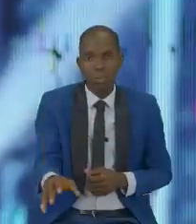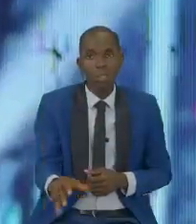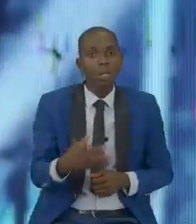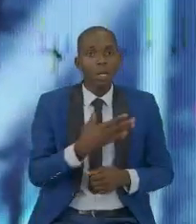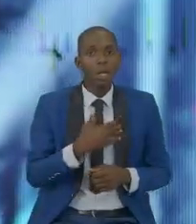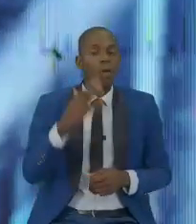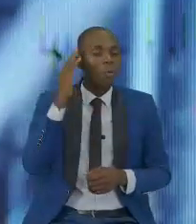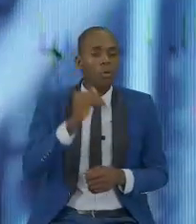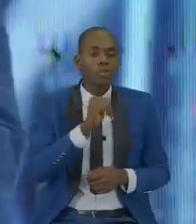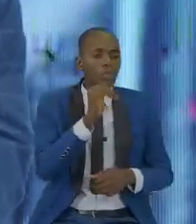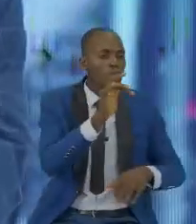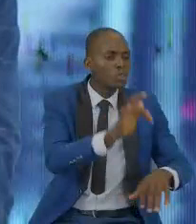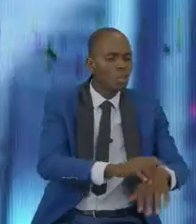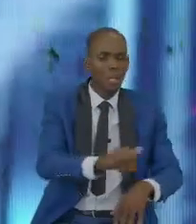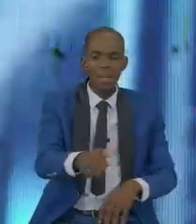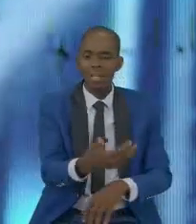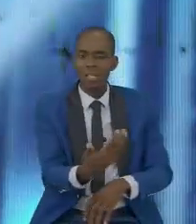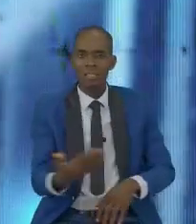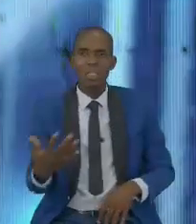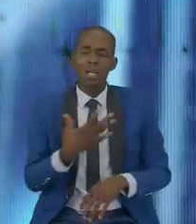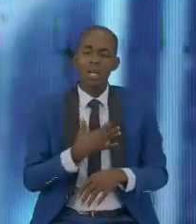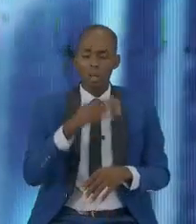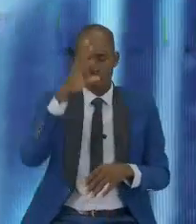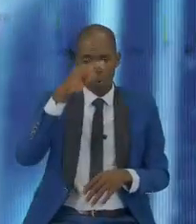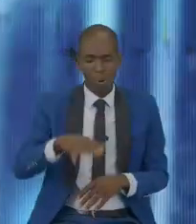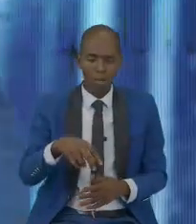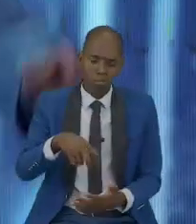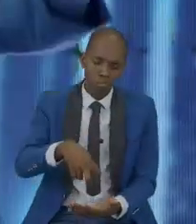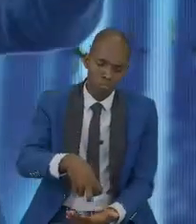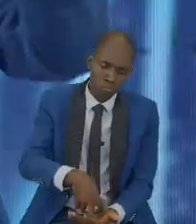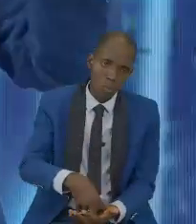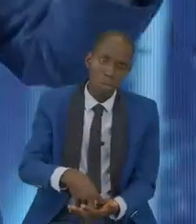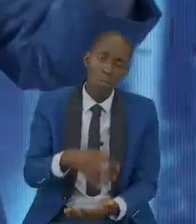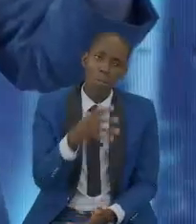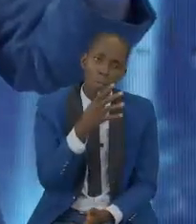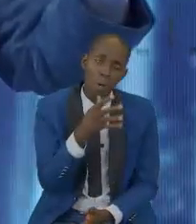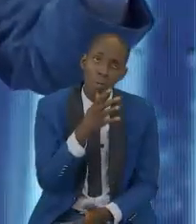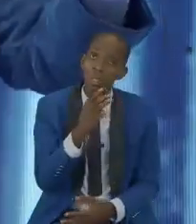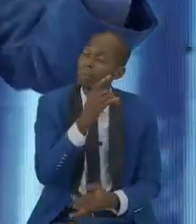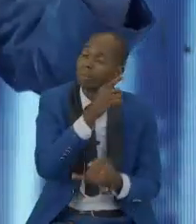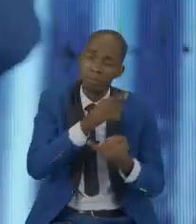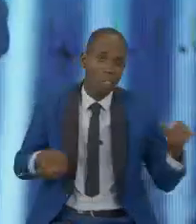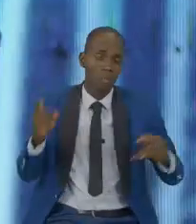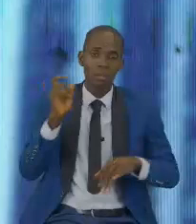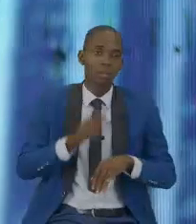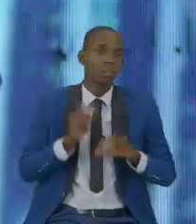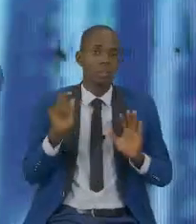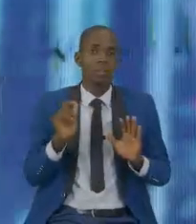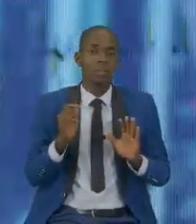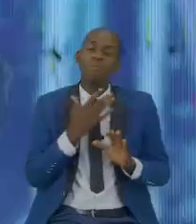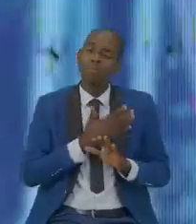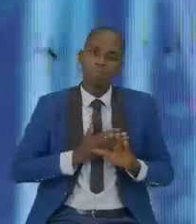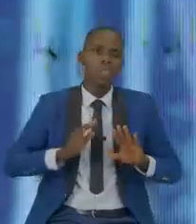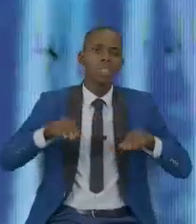any other sin, and knelt down and said, Mommy, that's the last time. Give me another